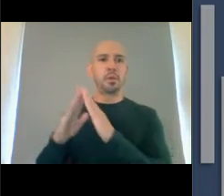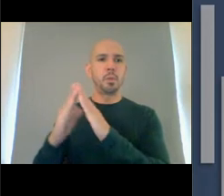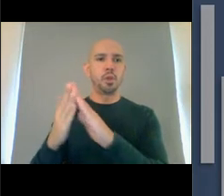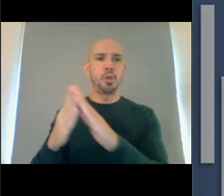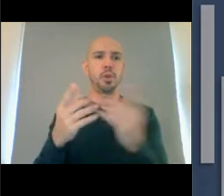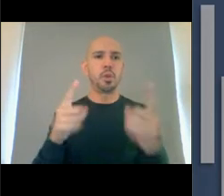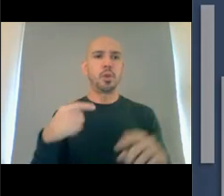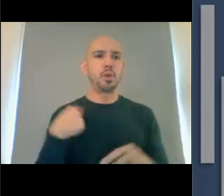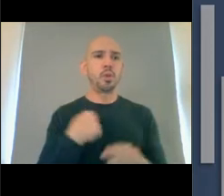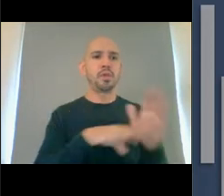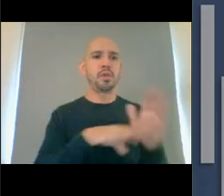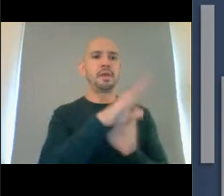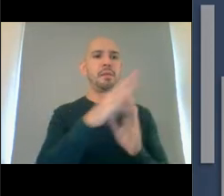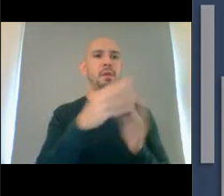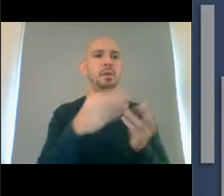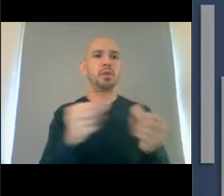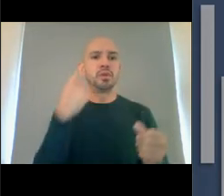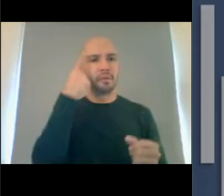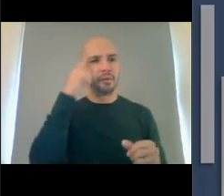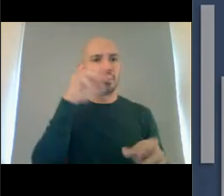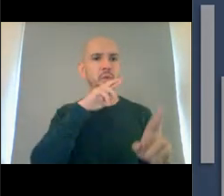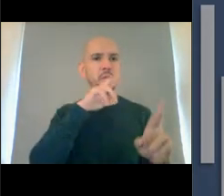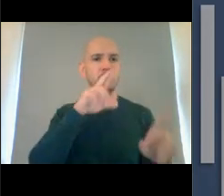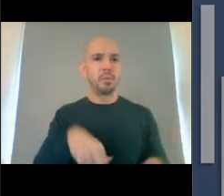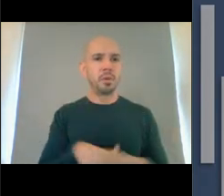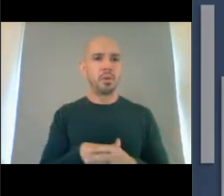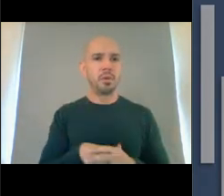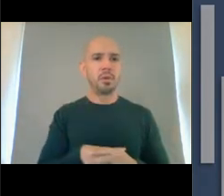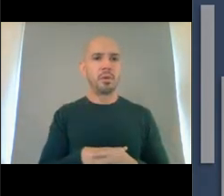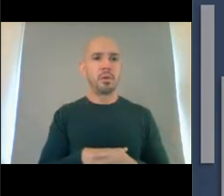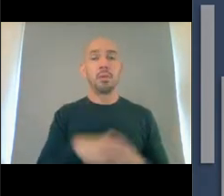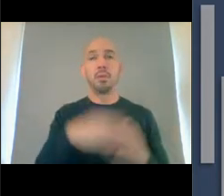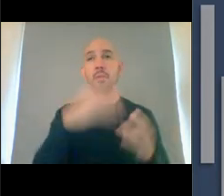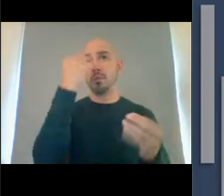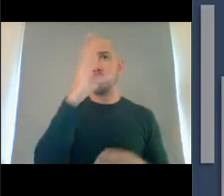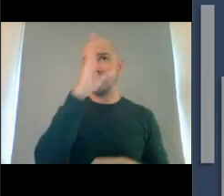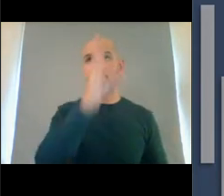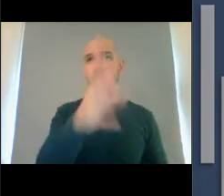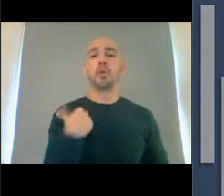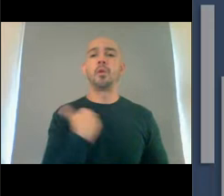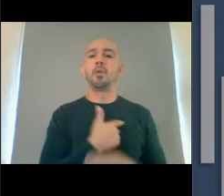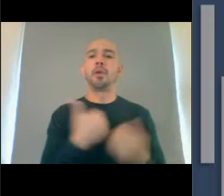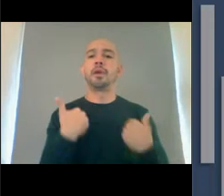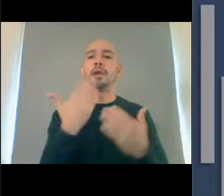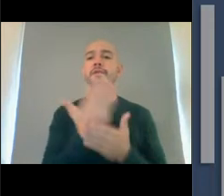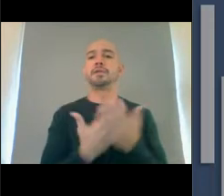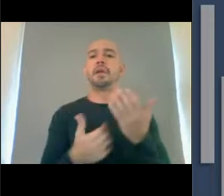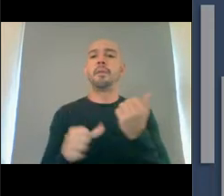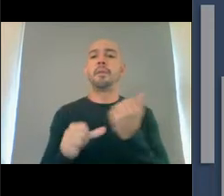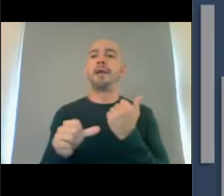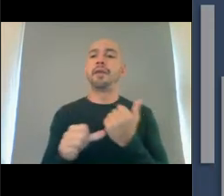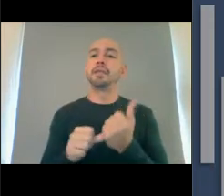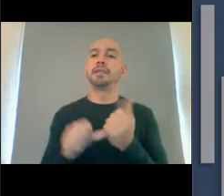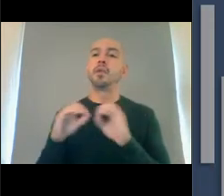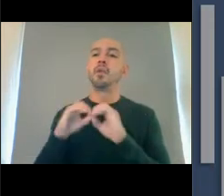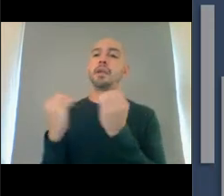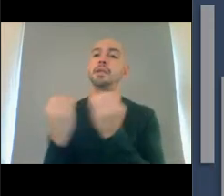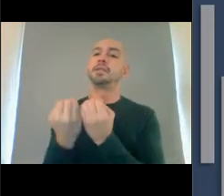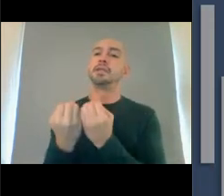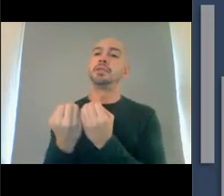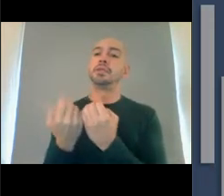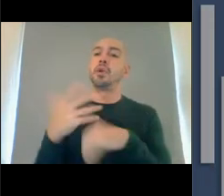solutions for the report um up front we have some advocacy organizations uh on